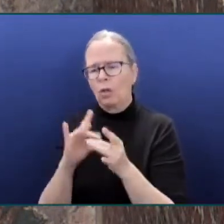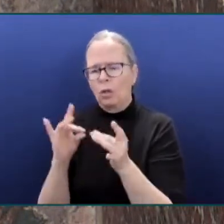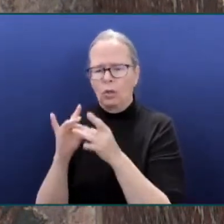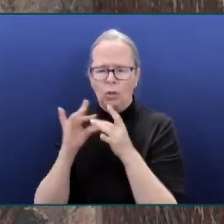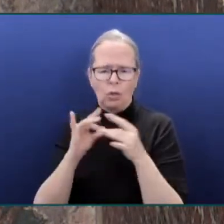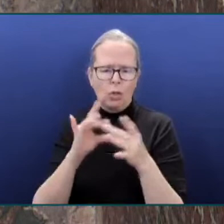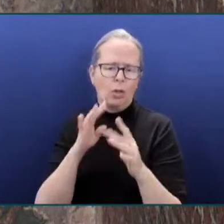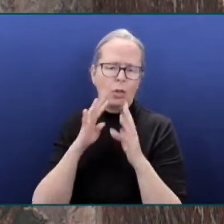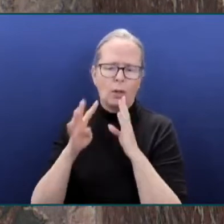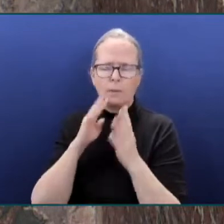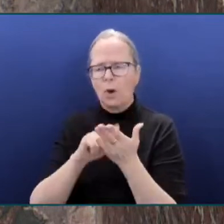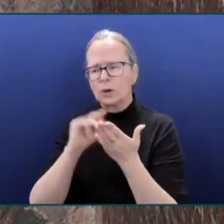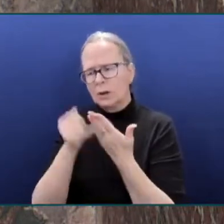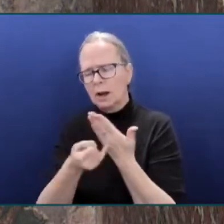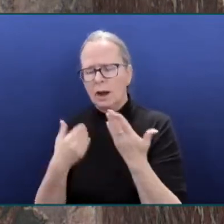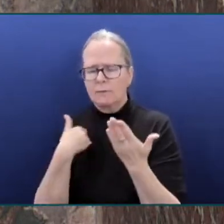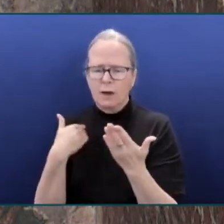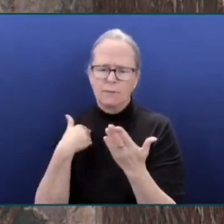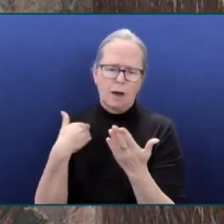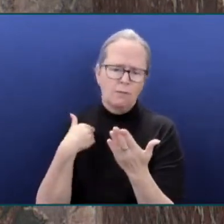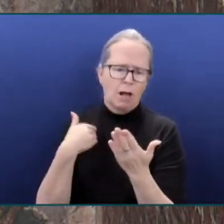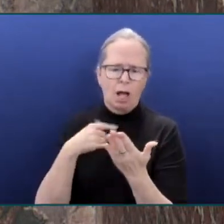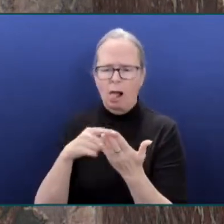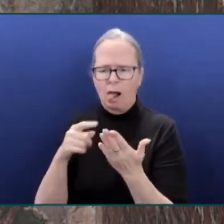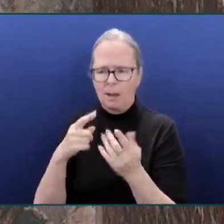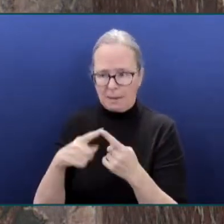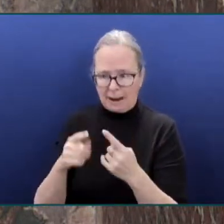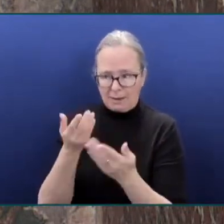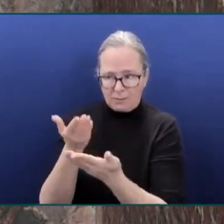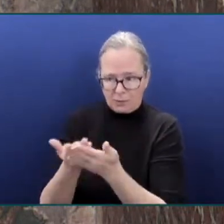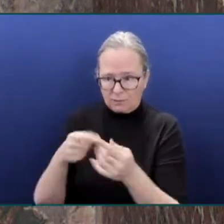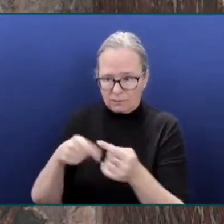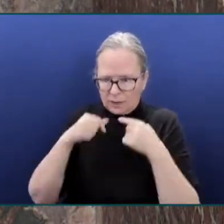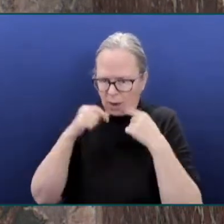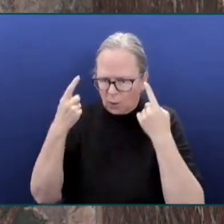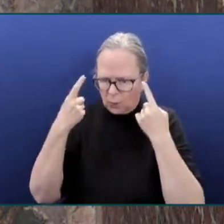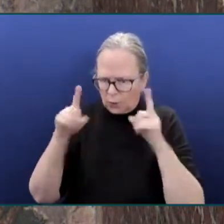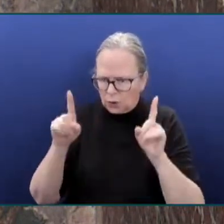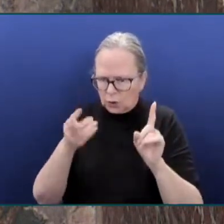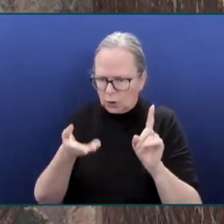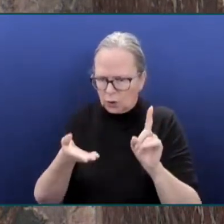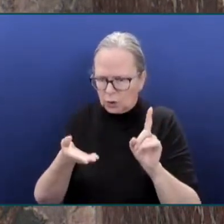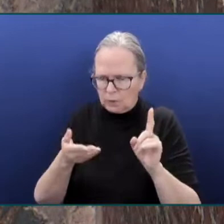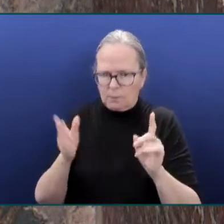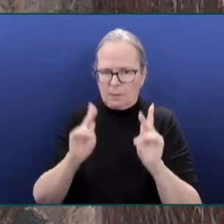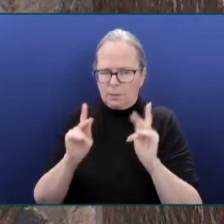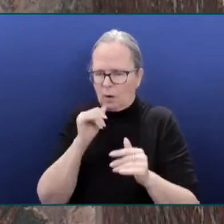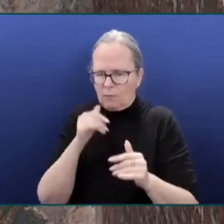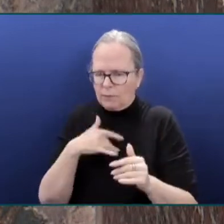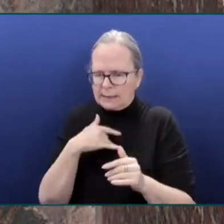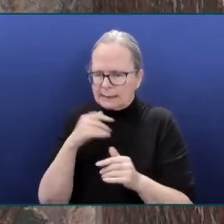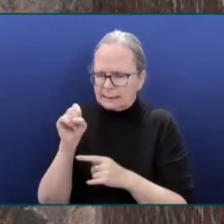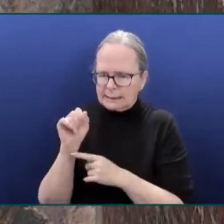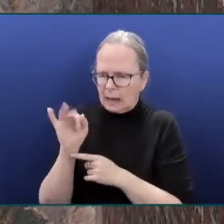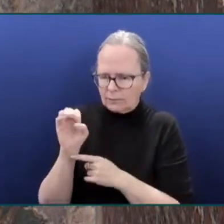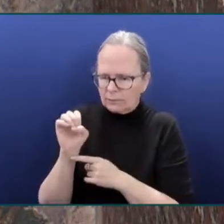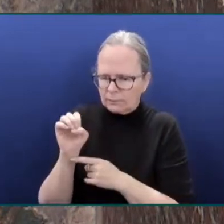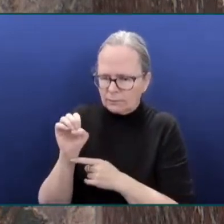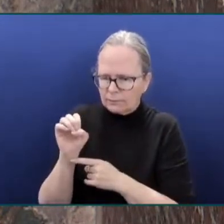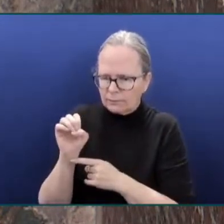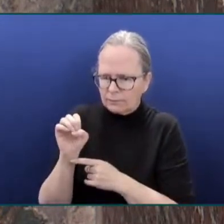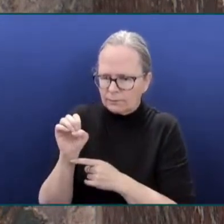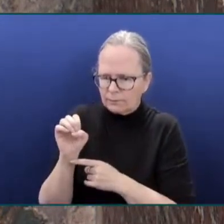feel safe on the streets where they live and where they go to work. No neighborhood has been more devastated by the